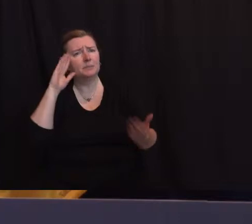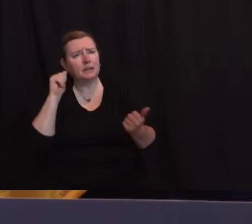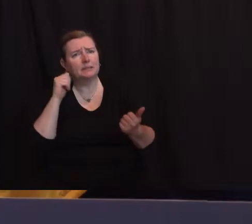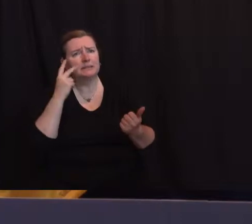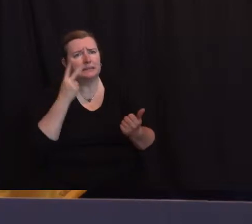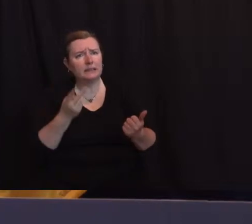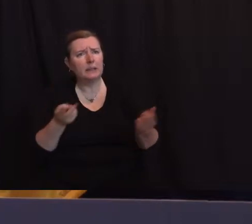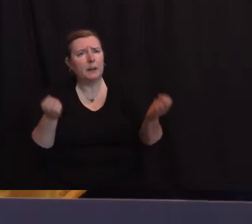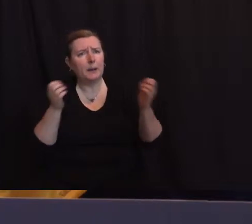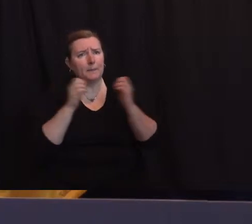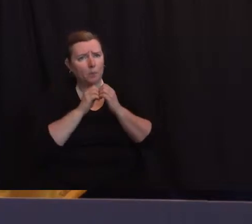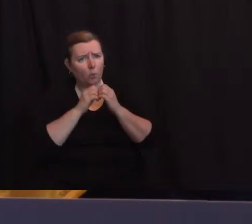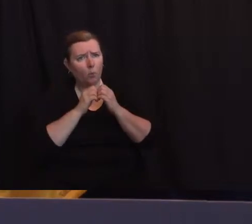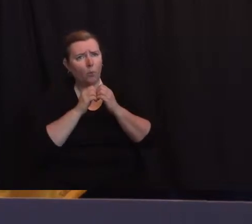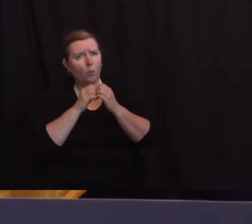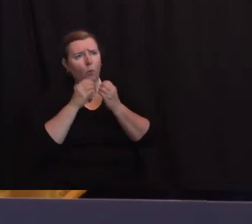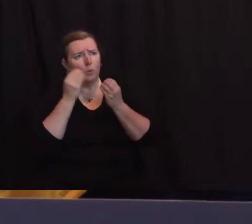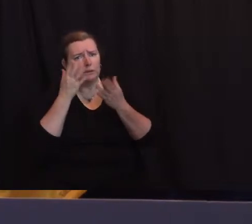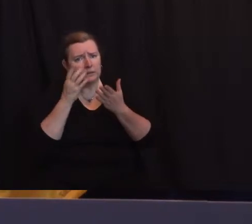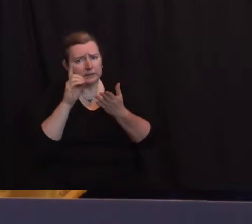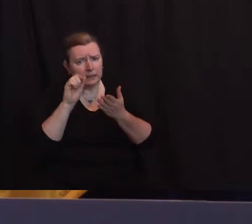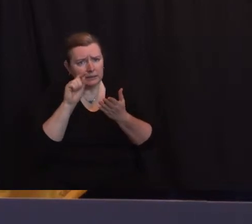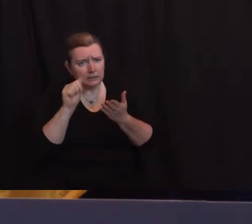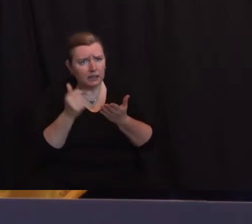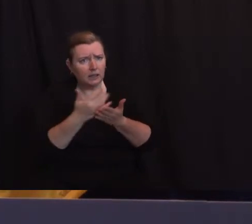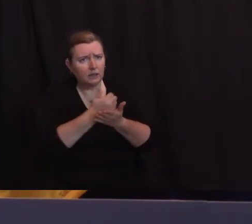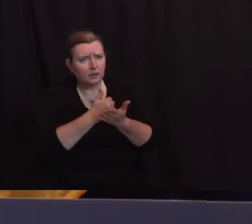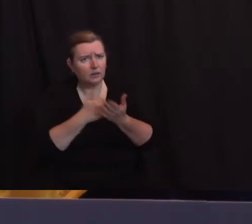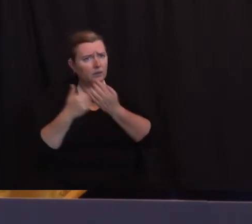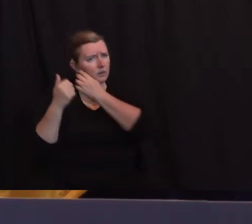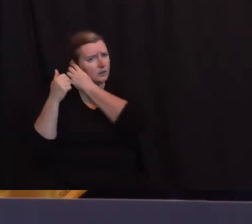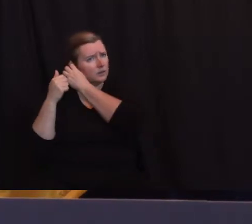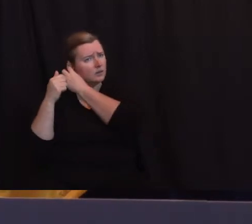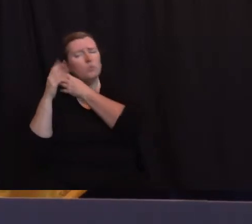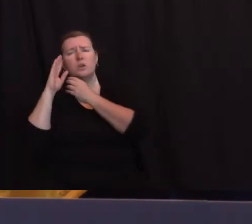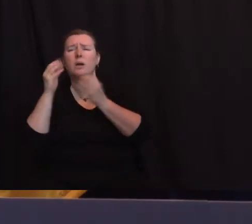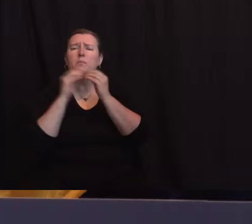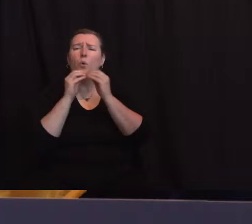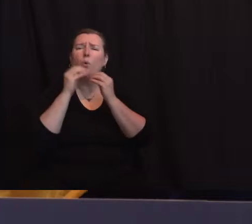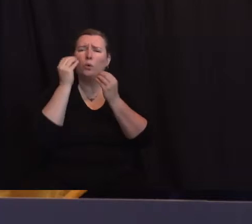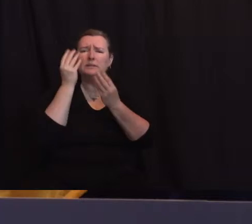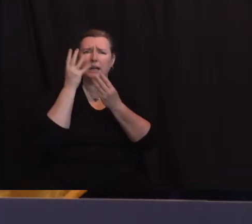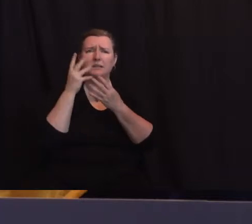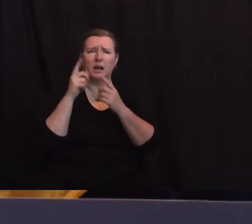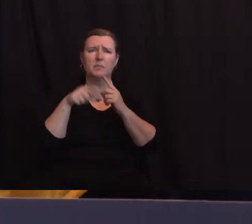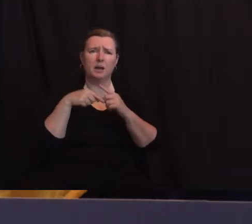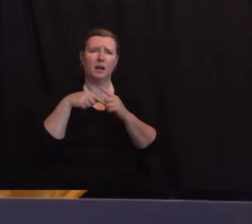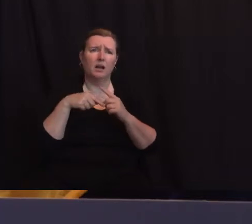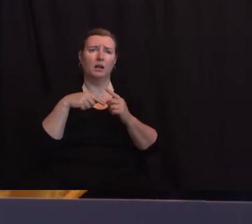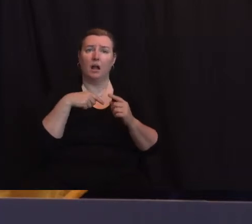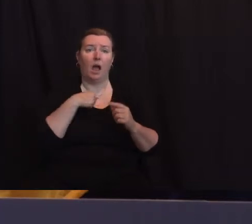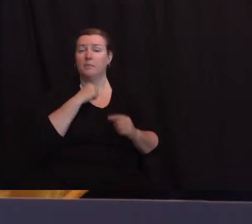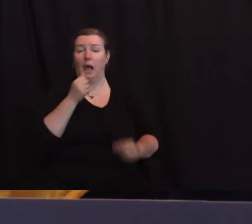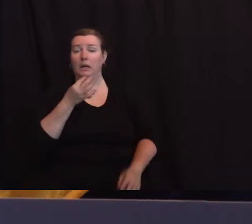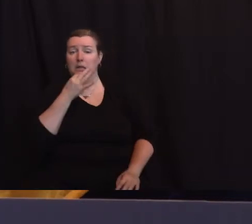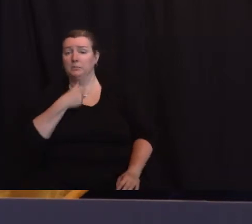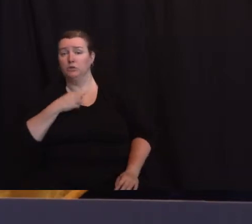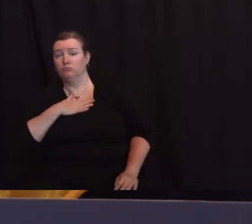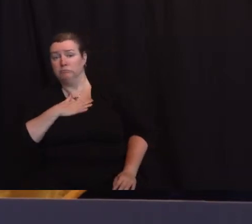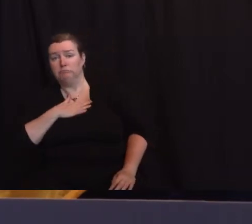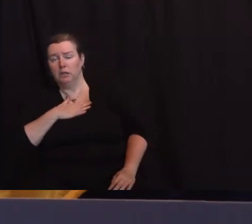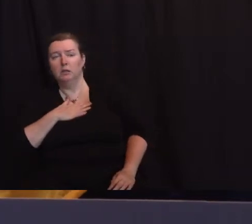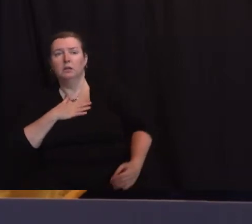this? And the answer is yes, emphatically. And again, I'm not the expert here, but I will say this: it is